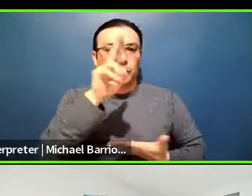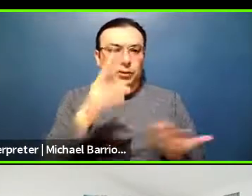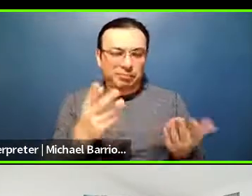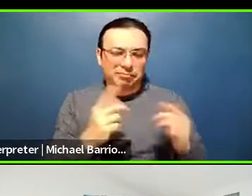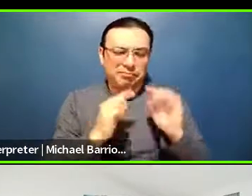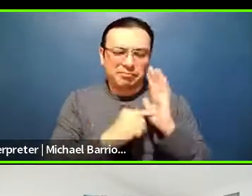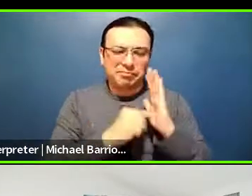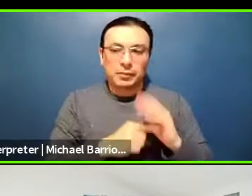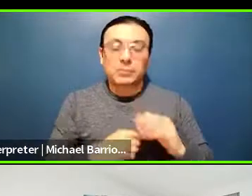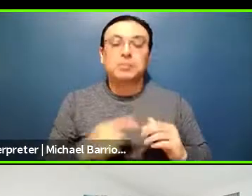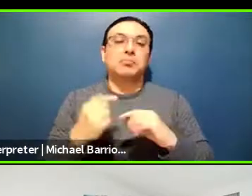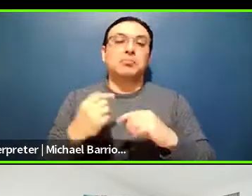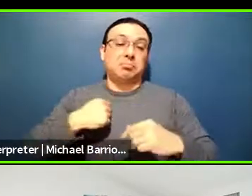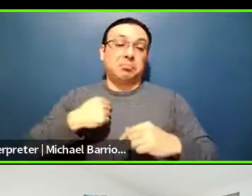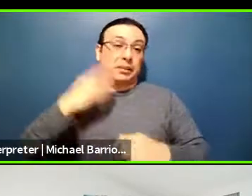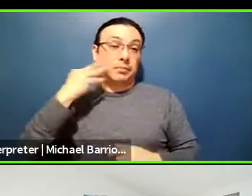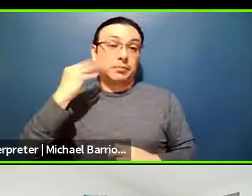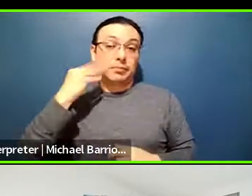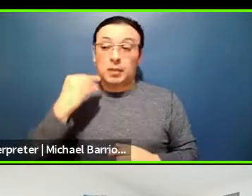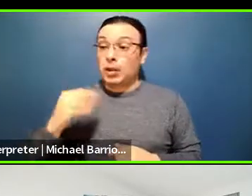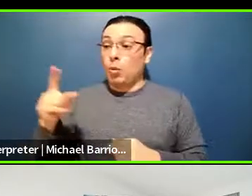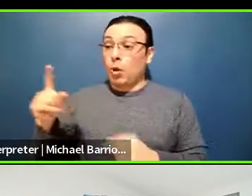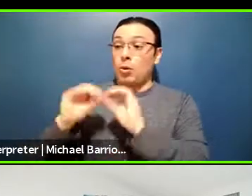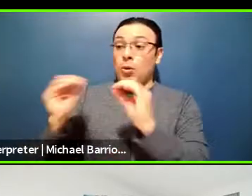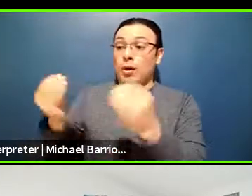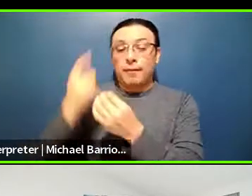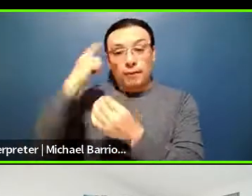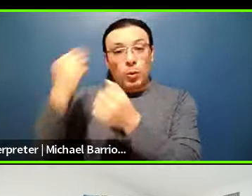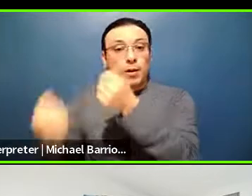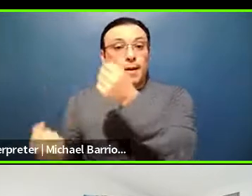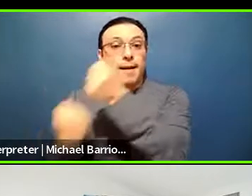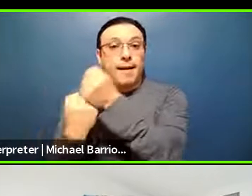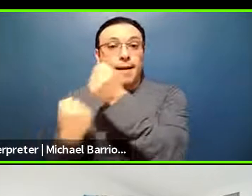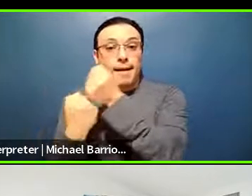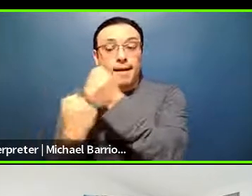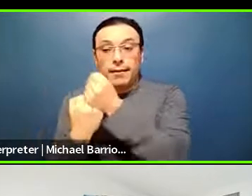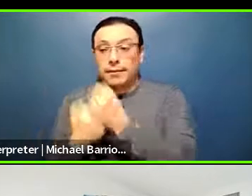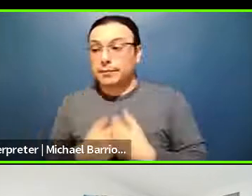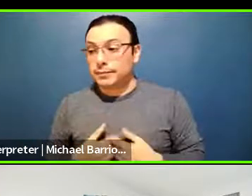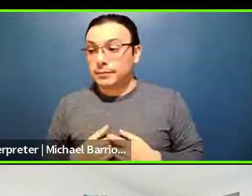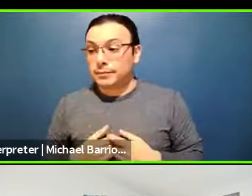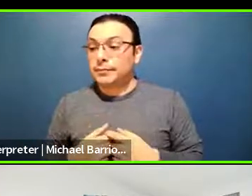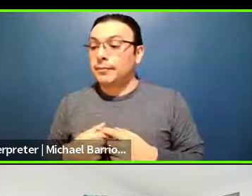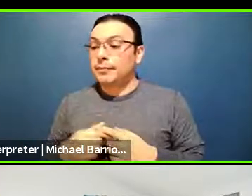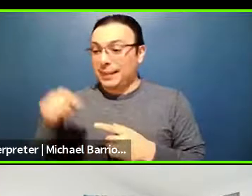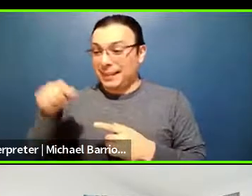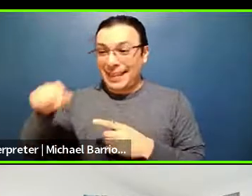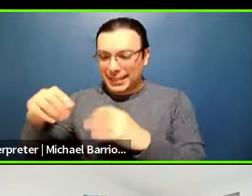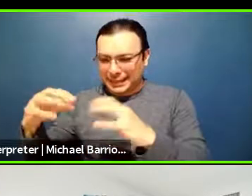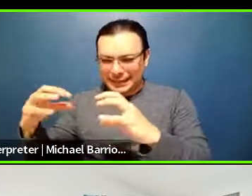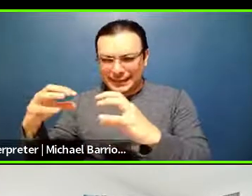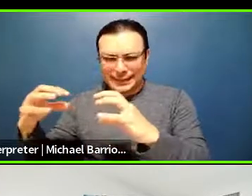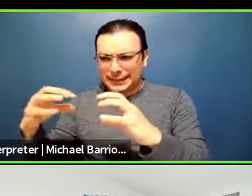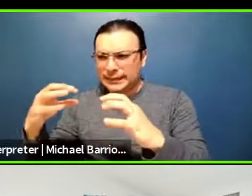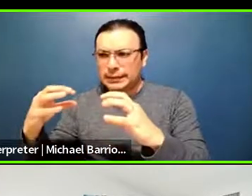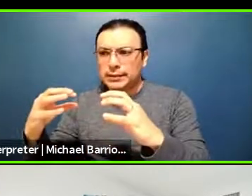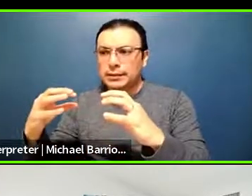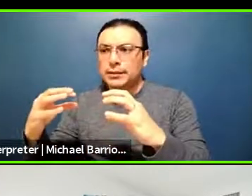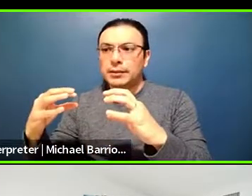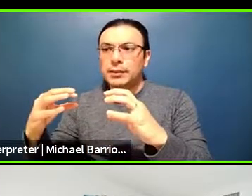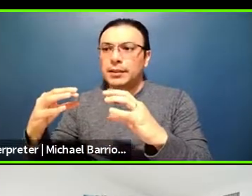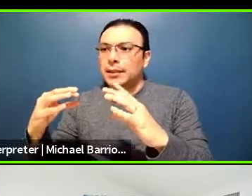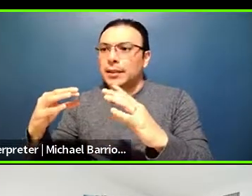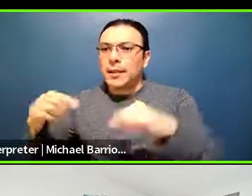an advocacy organization or some kind of institutional struggle for the soul